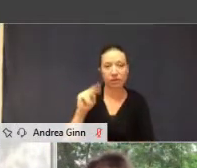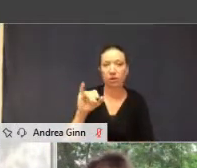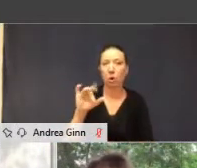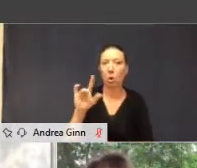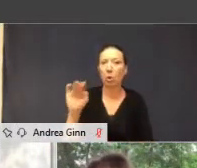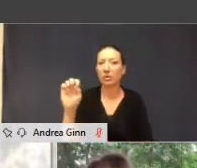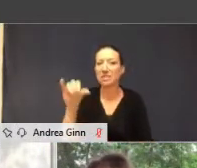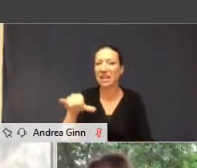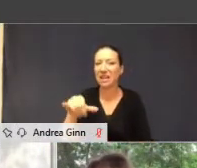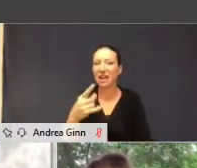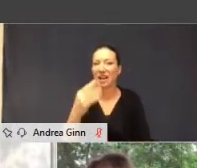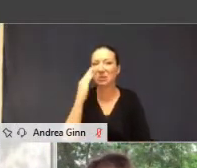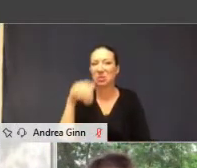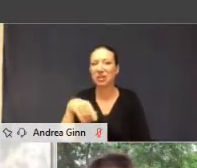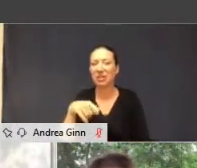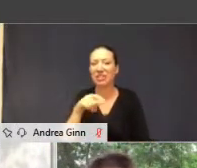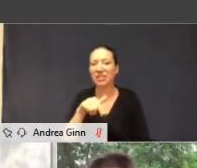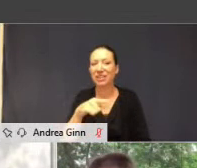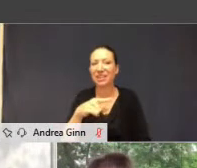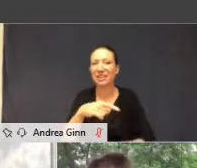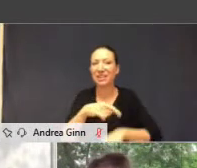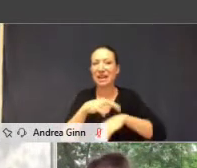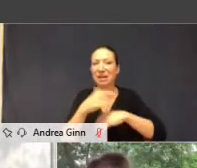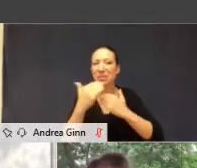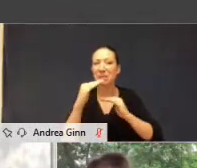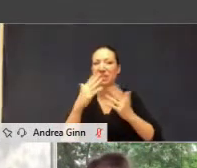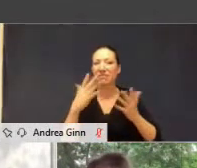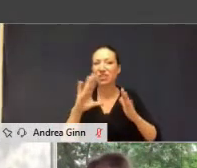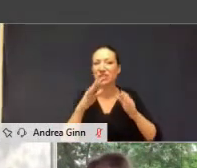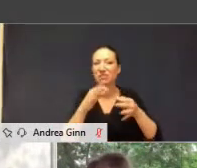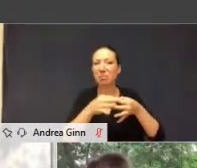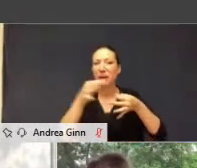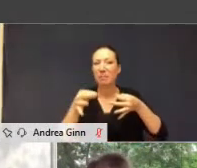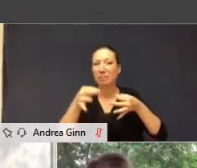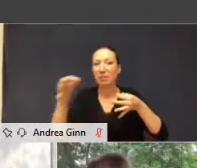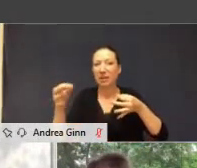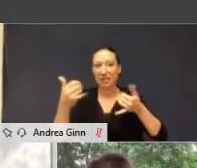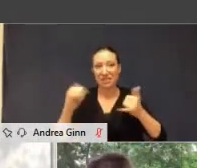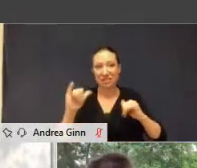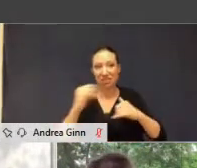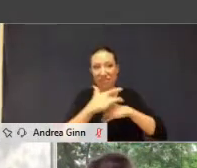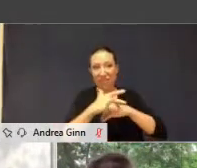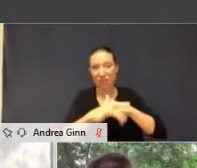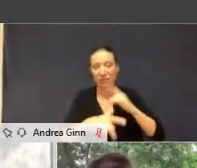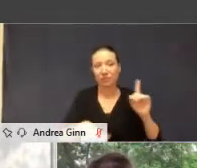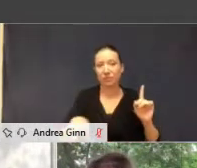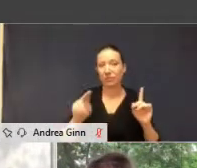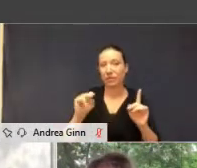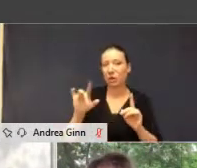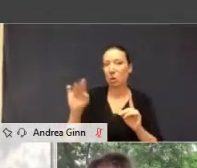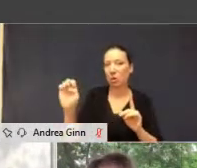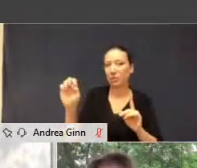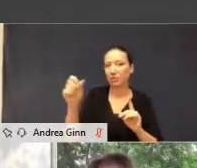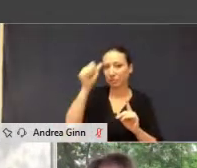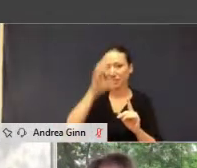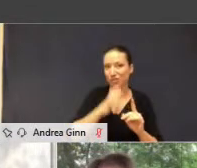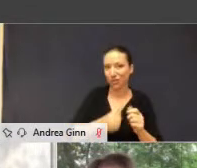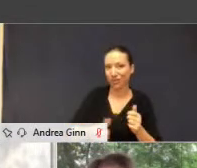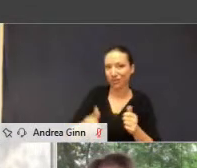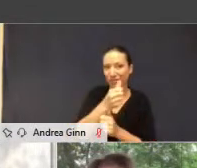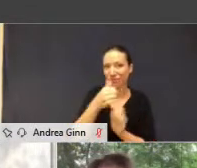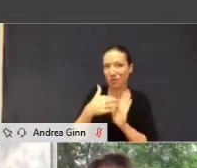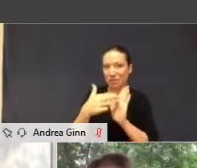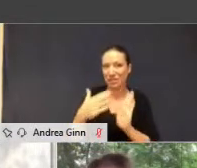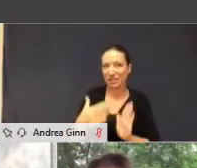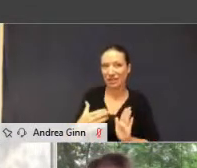they've extended the deadline twice. Is it still open? They have, Mr. Chair,